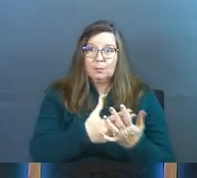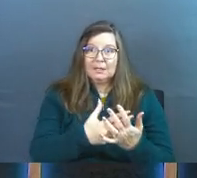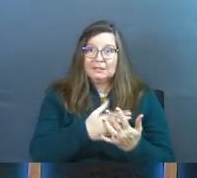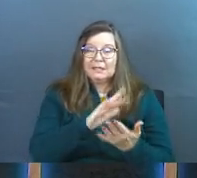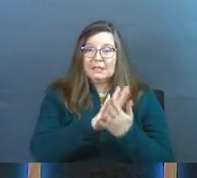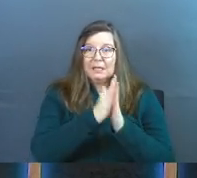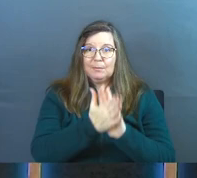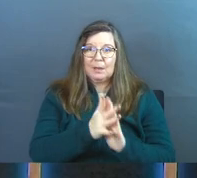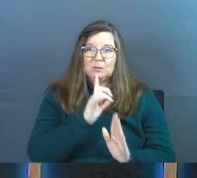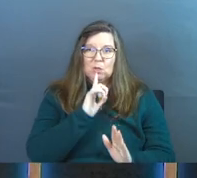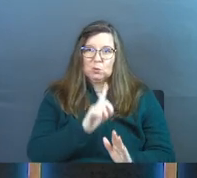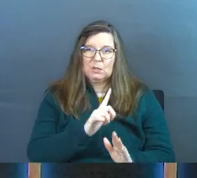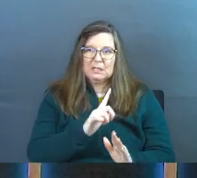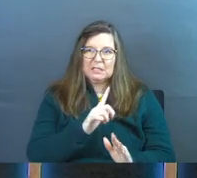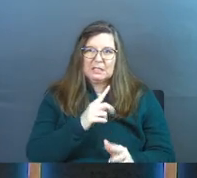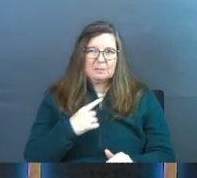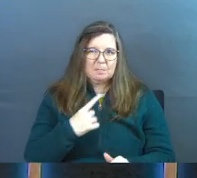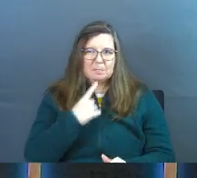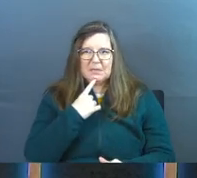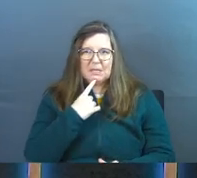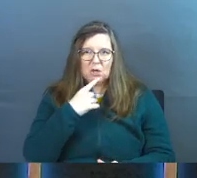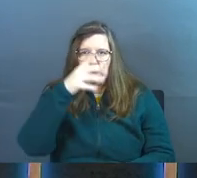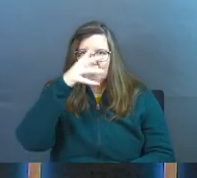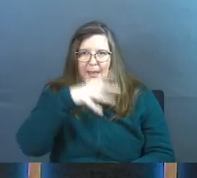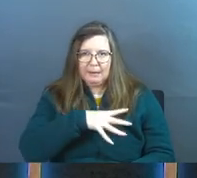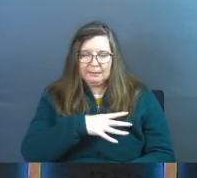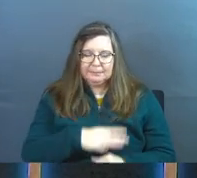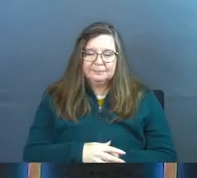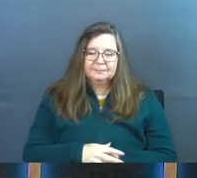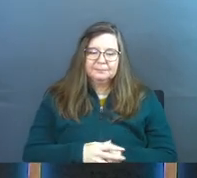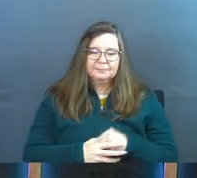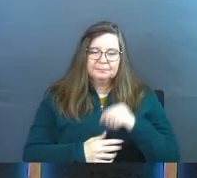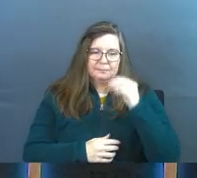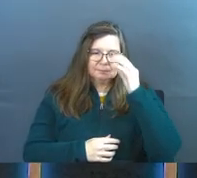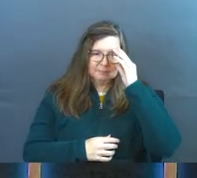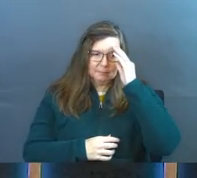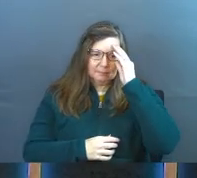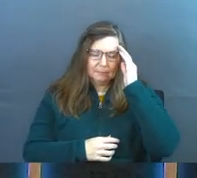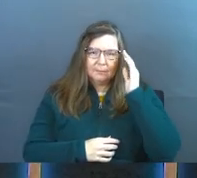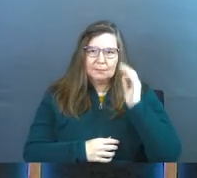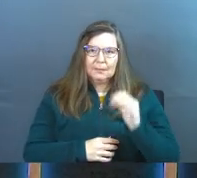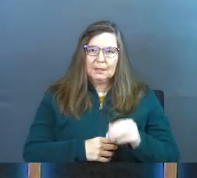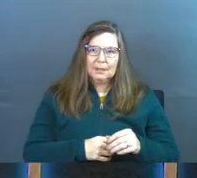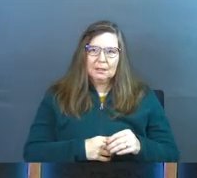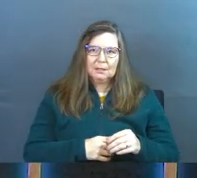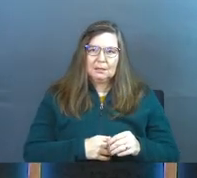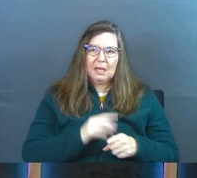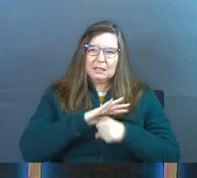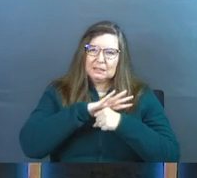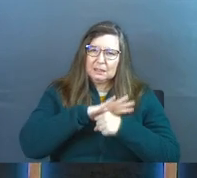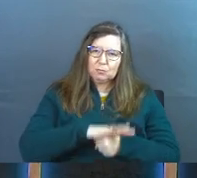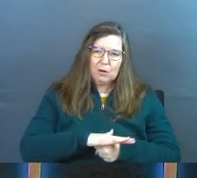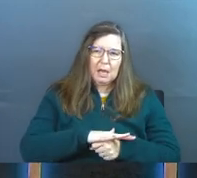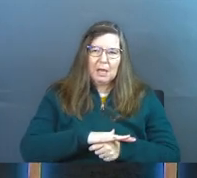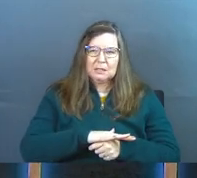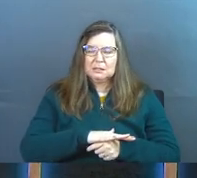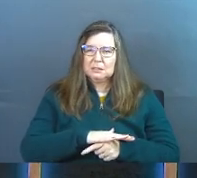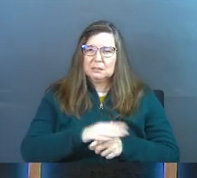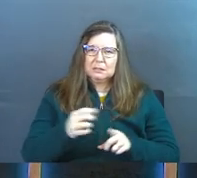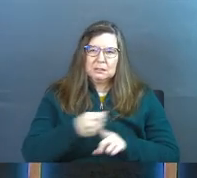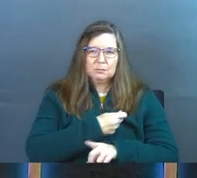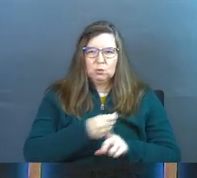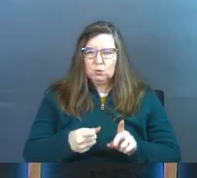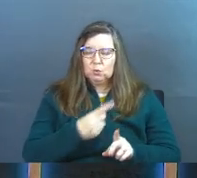prison, he becomes this really bitter man. And he's oppressed and he's abused there, and it's super